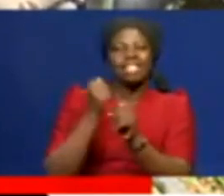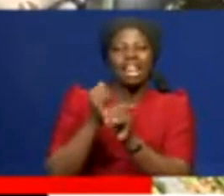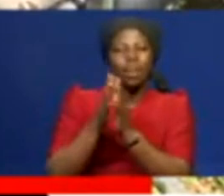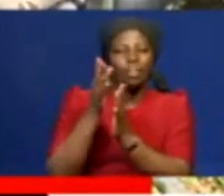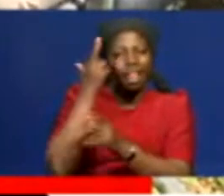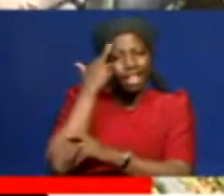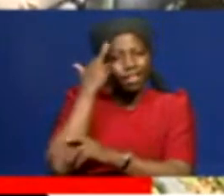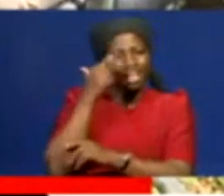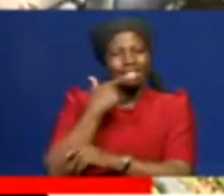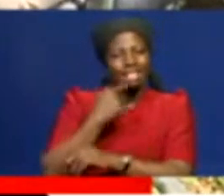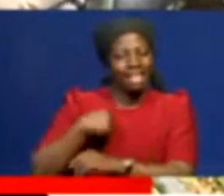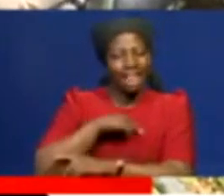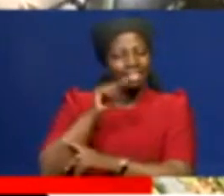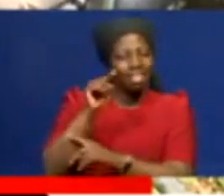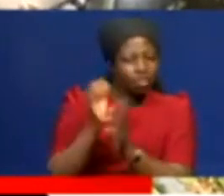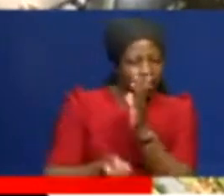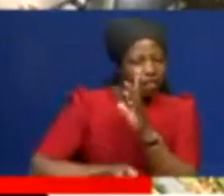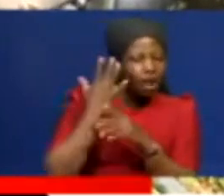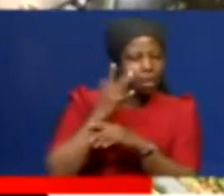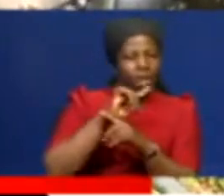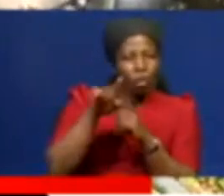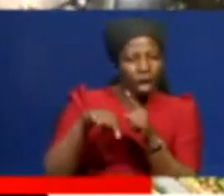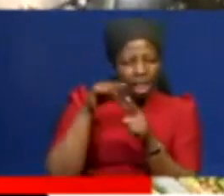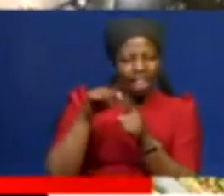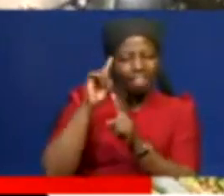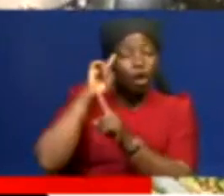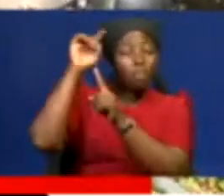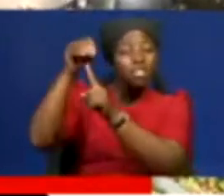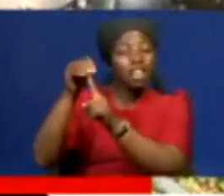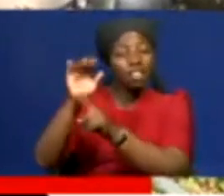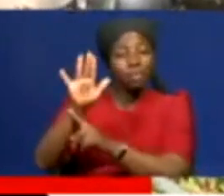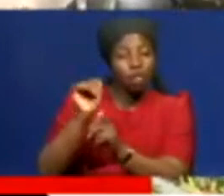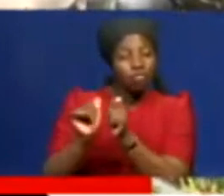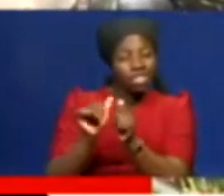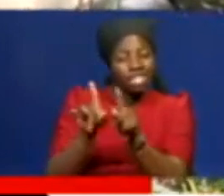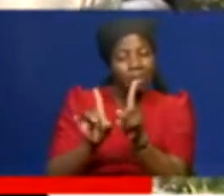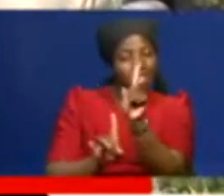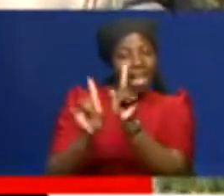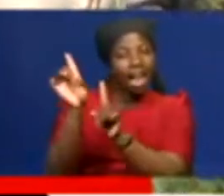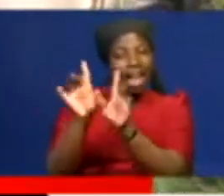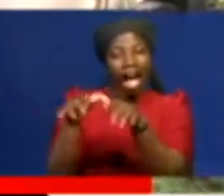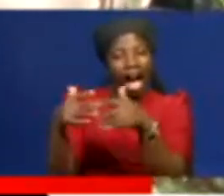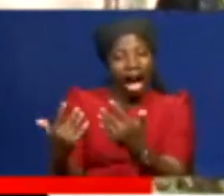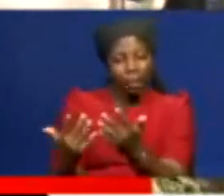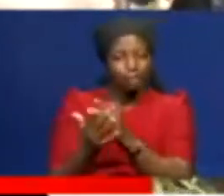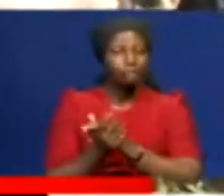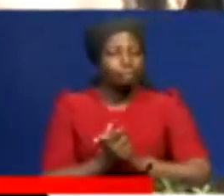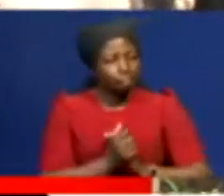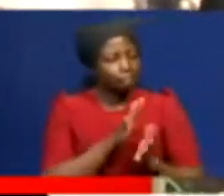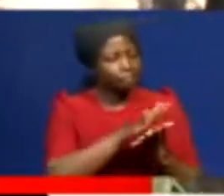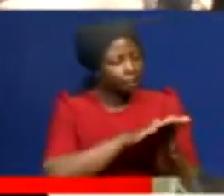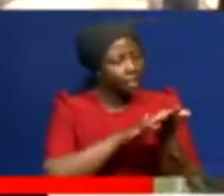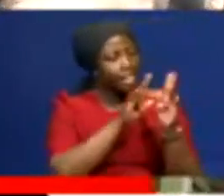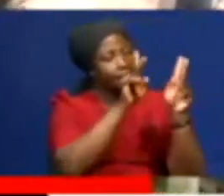me briefly, when was this founded, and what has been the prime objective, and what has the journey been like? Okay, basically Kisumu RFC